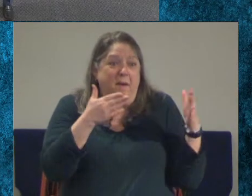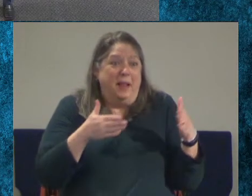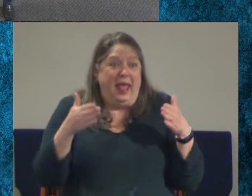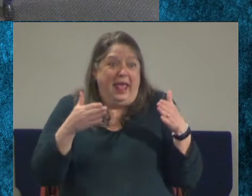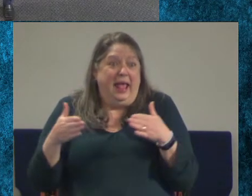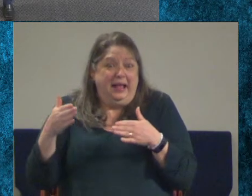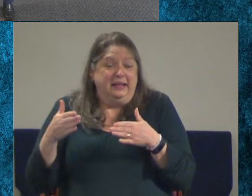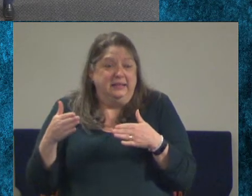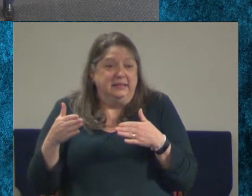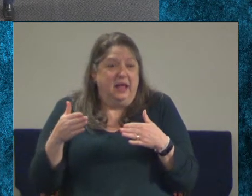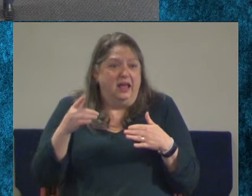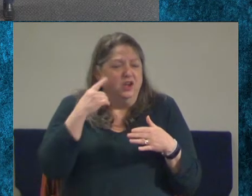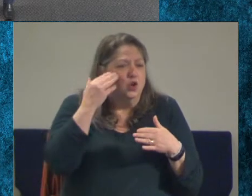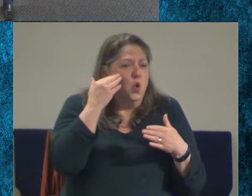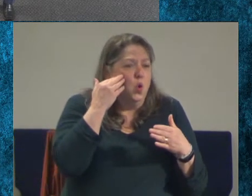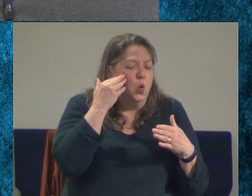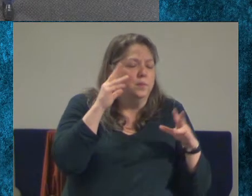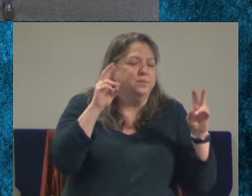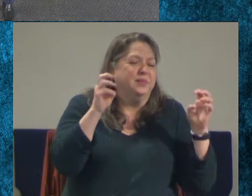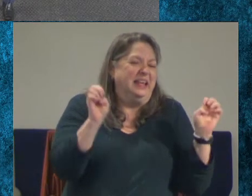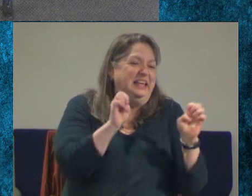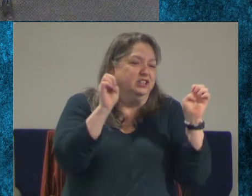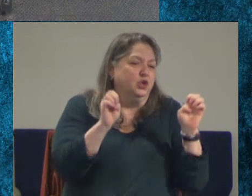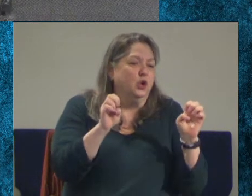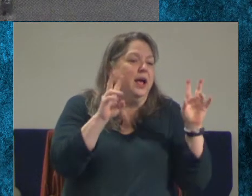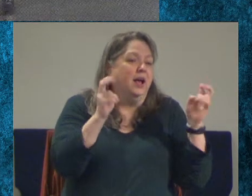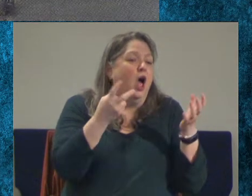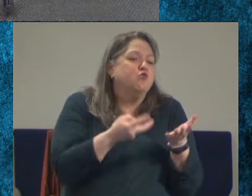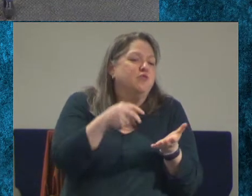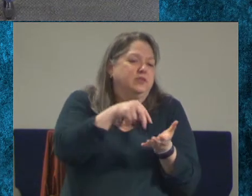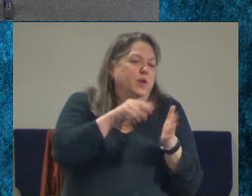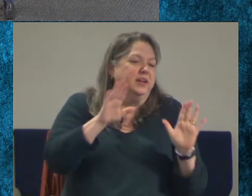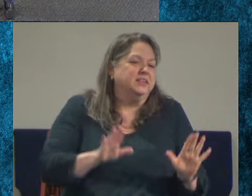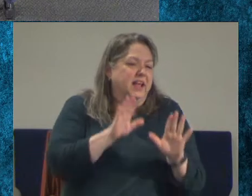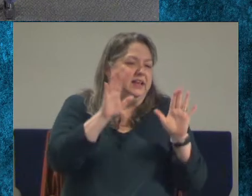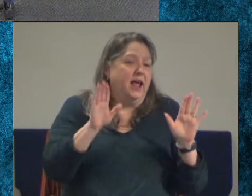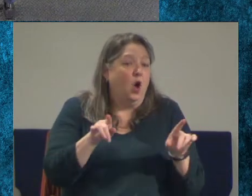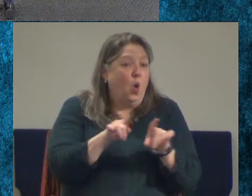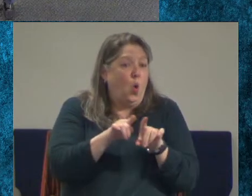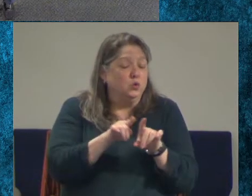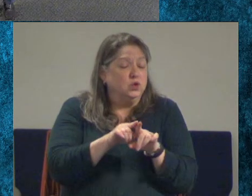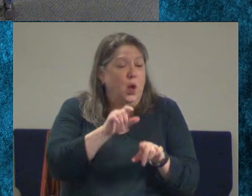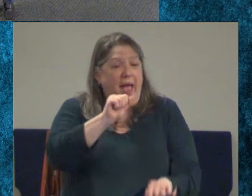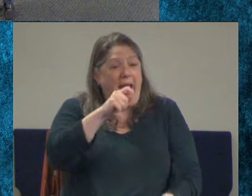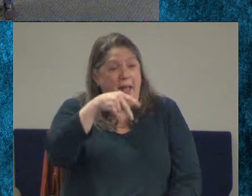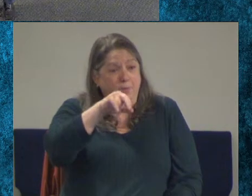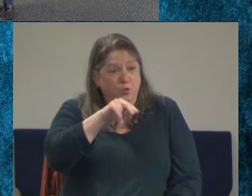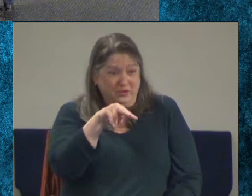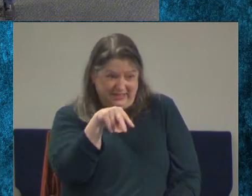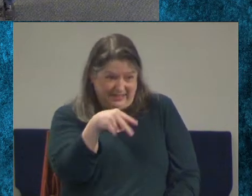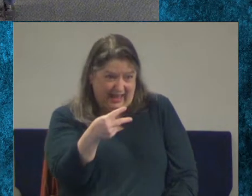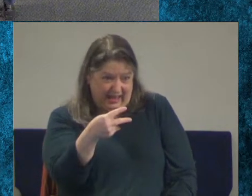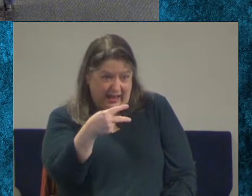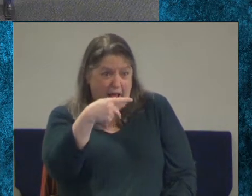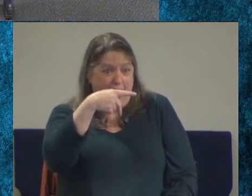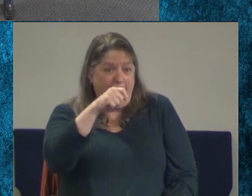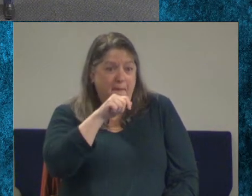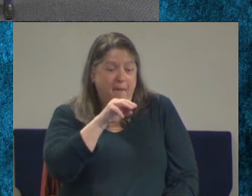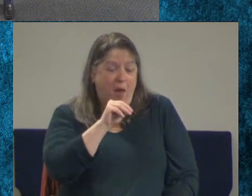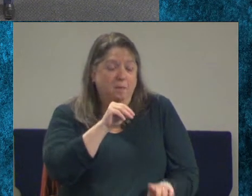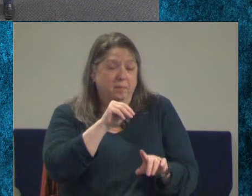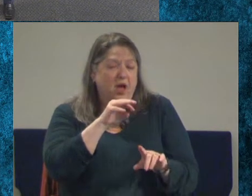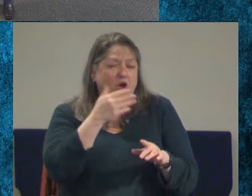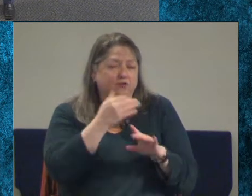have Resurrection Sunday, Palm Sunday. We have a movie night on the 2nd of April. Amazing Love, the story of Hosea. I encourage